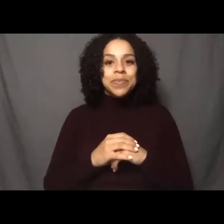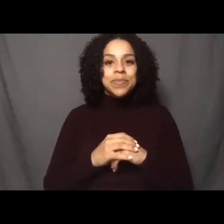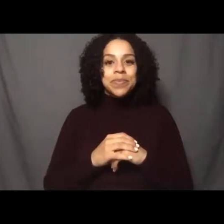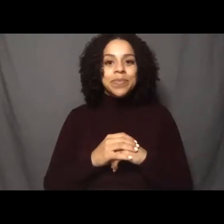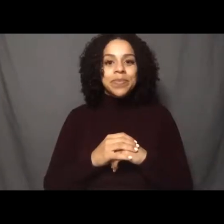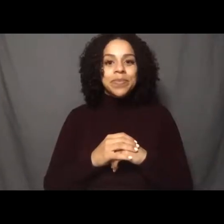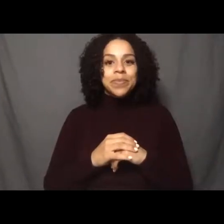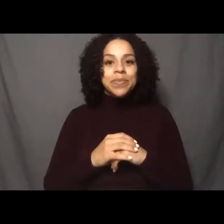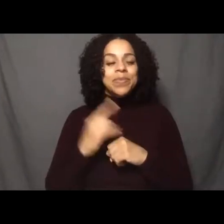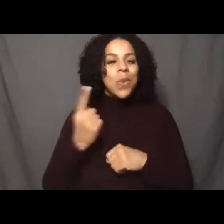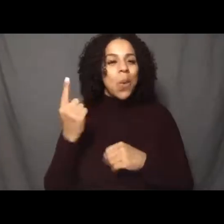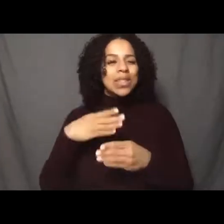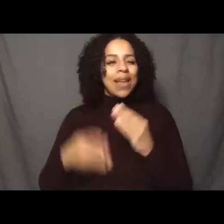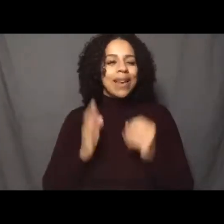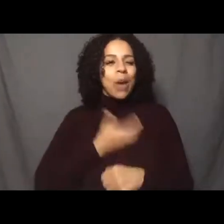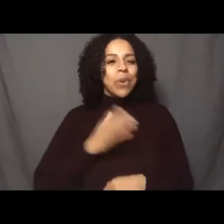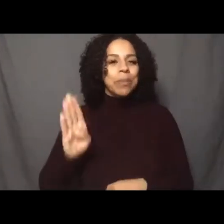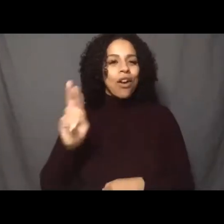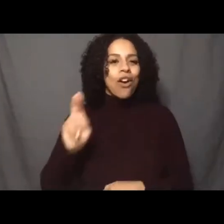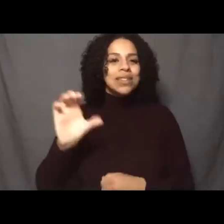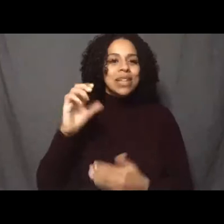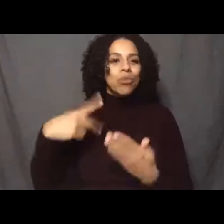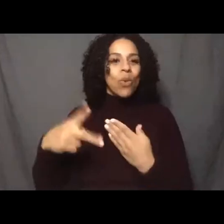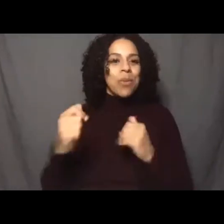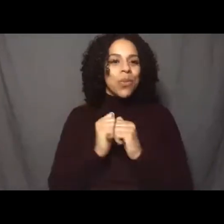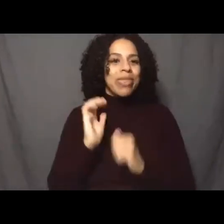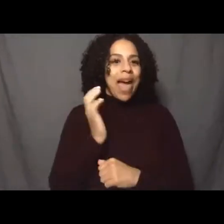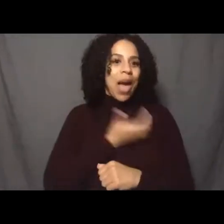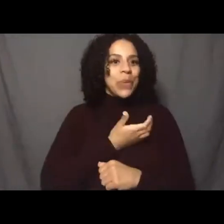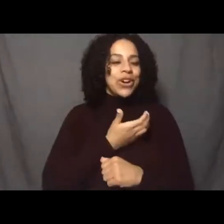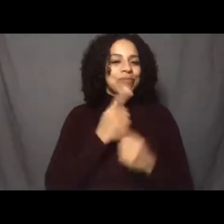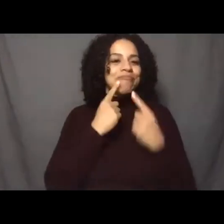always end our Black Resource Center programs with our signature song.